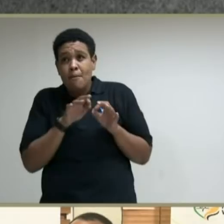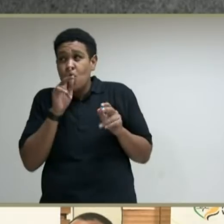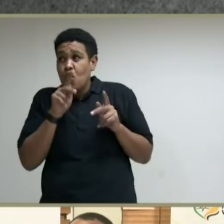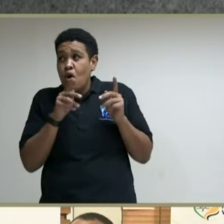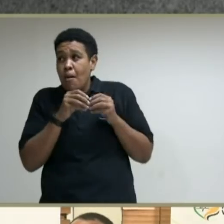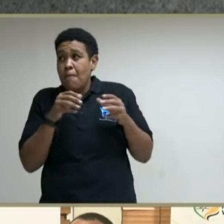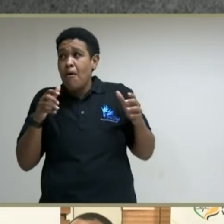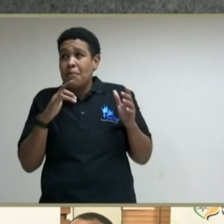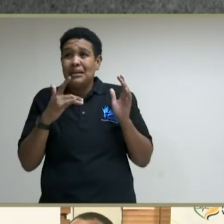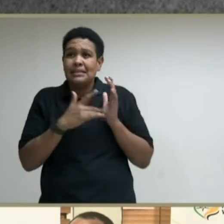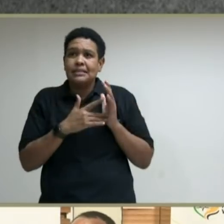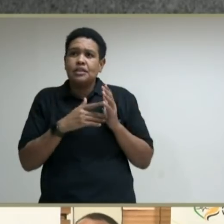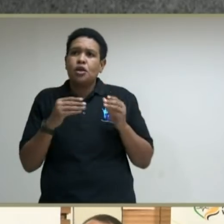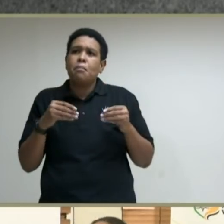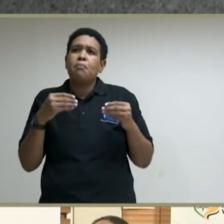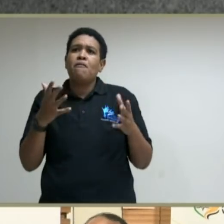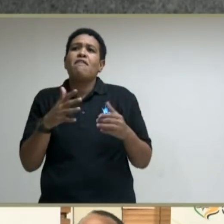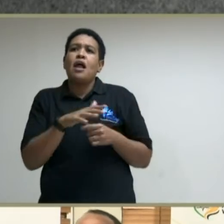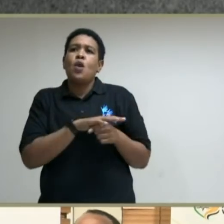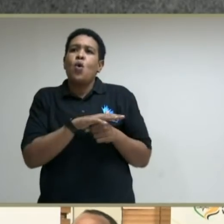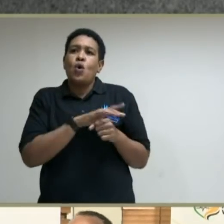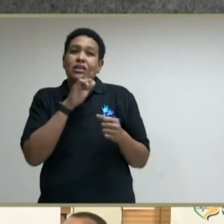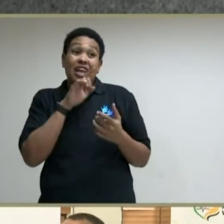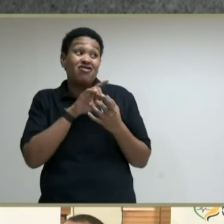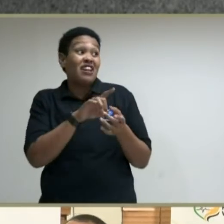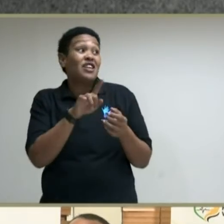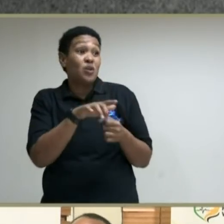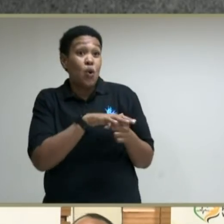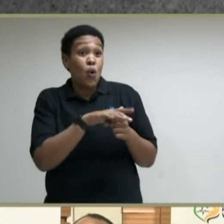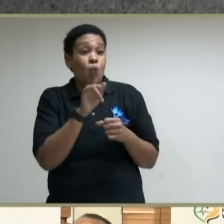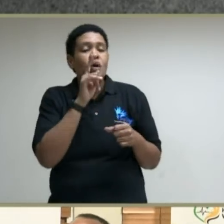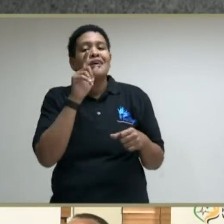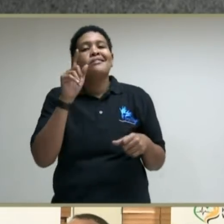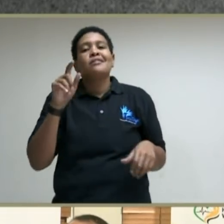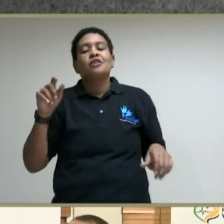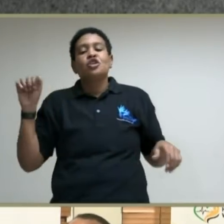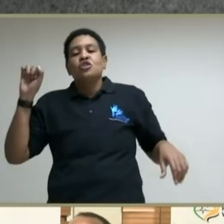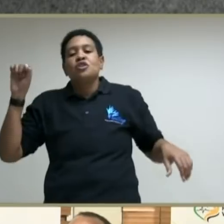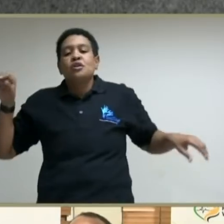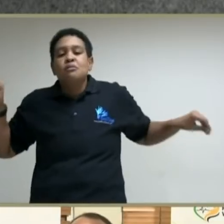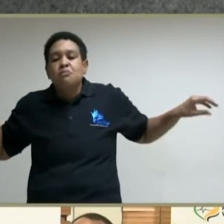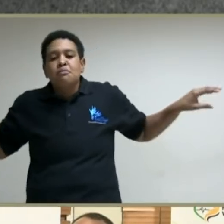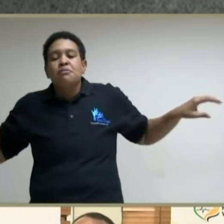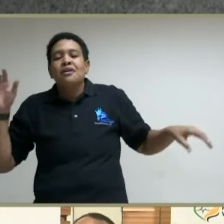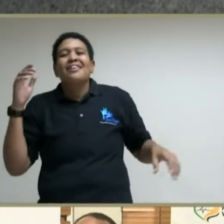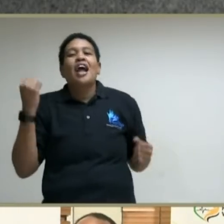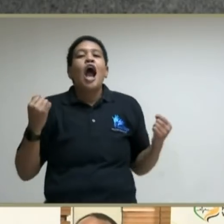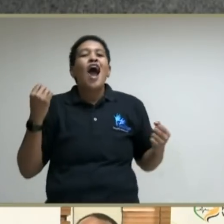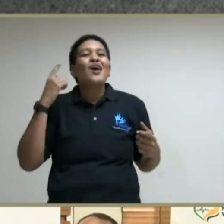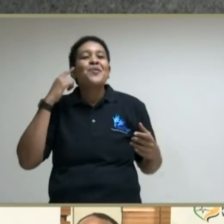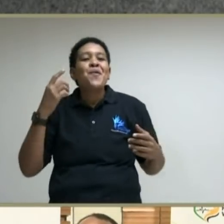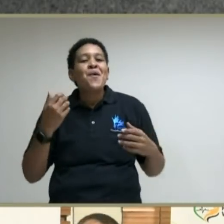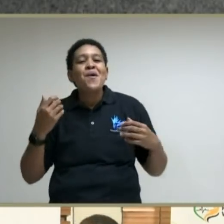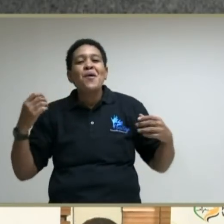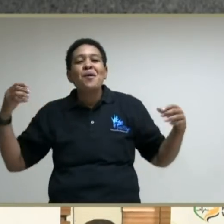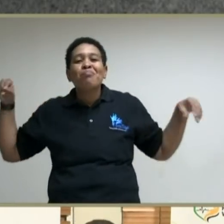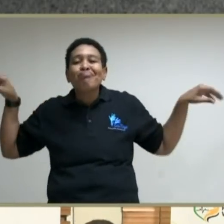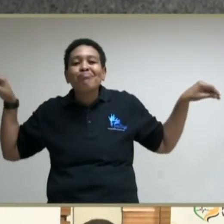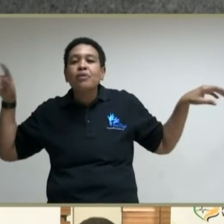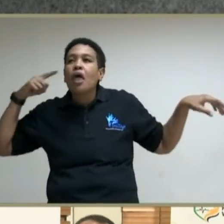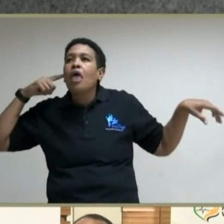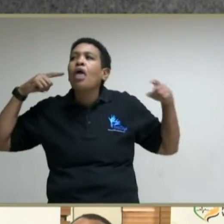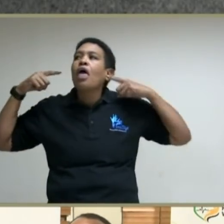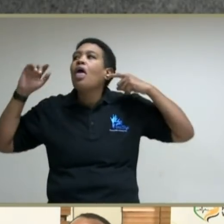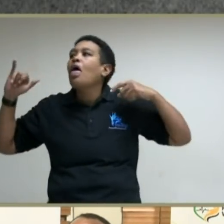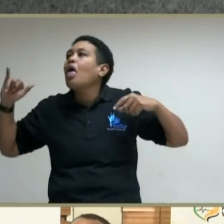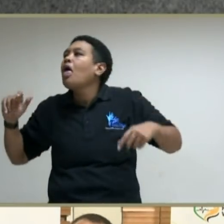center. And accompanying those sites are the town criers to give the community adequate notice and information